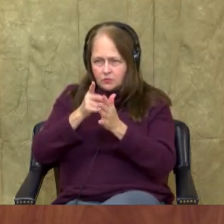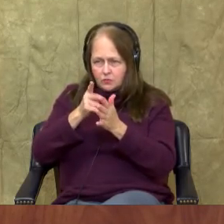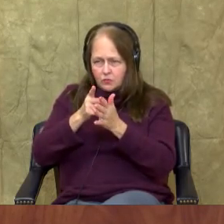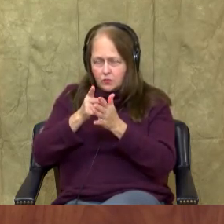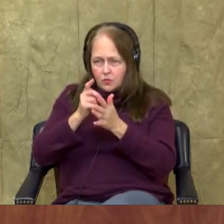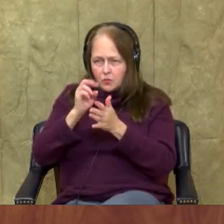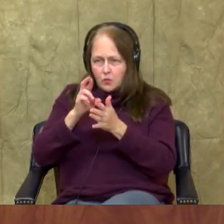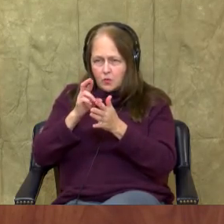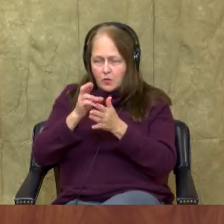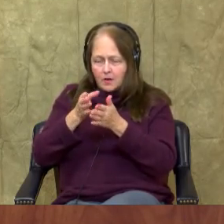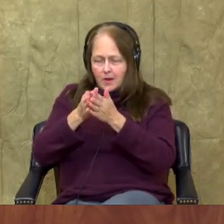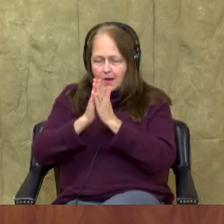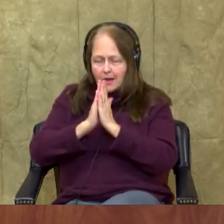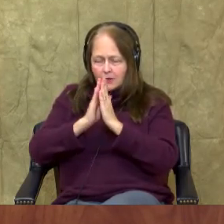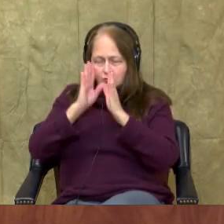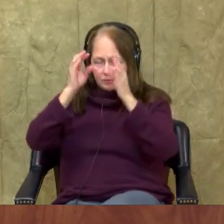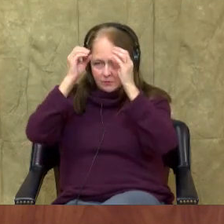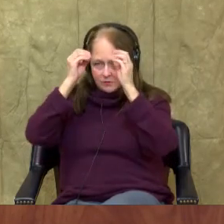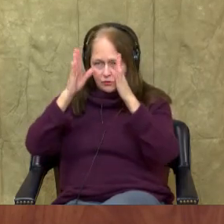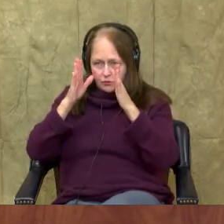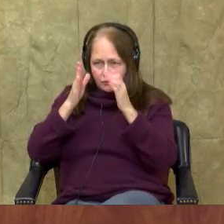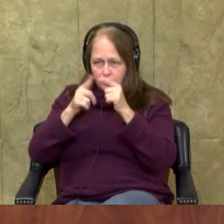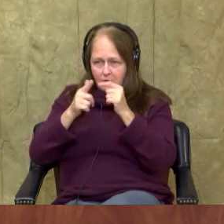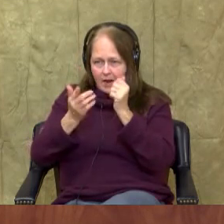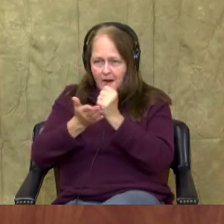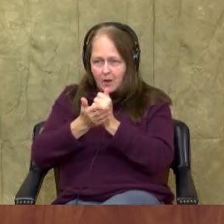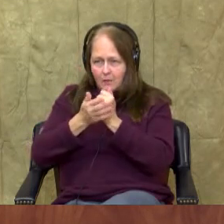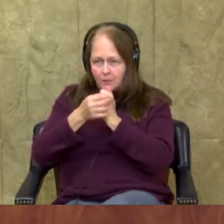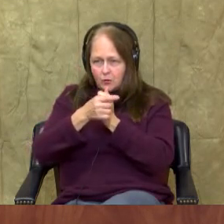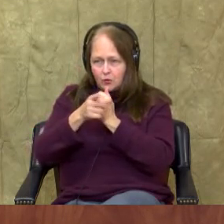time, yes, you may ask your teacher to help you out.